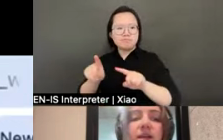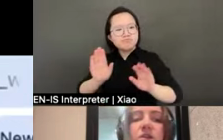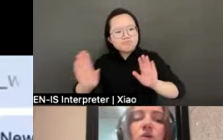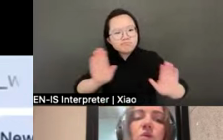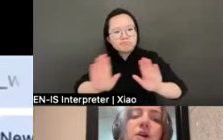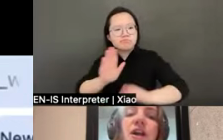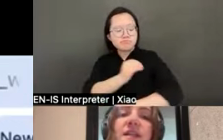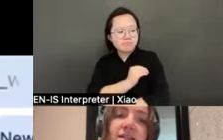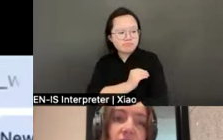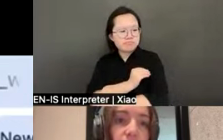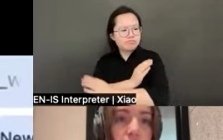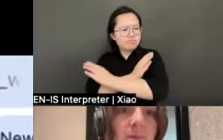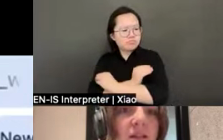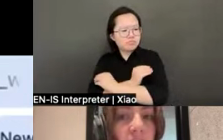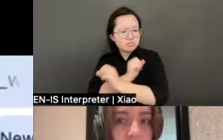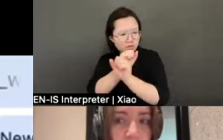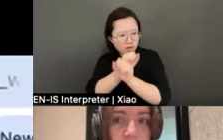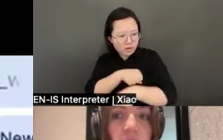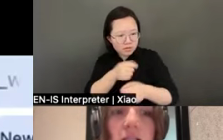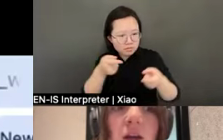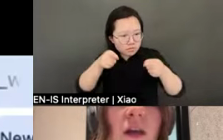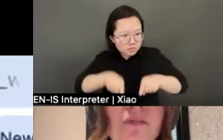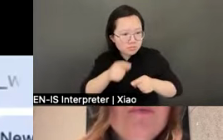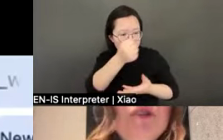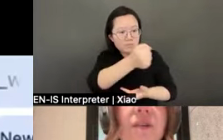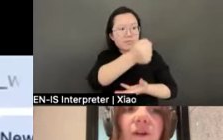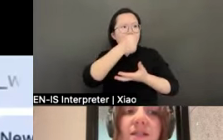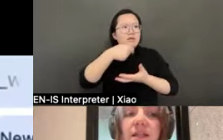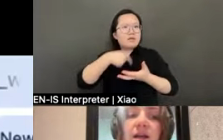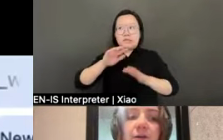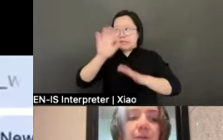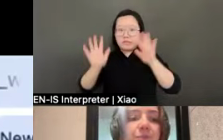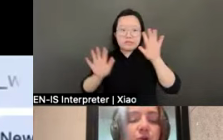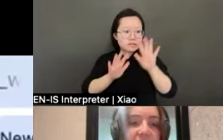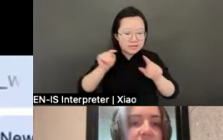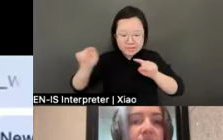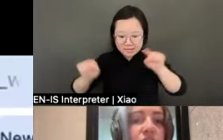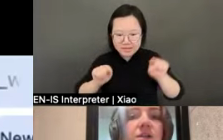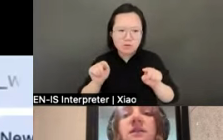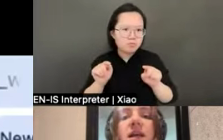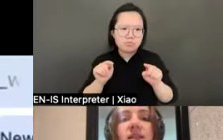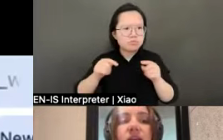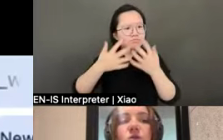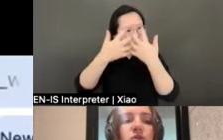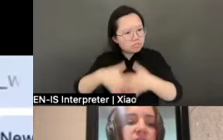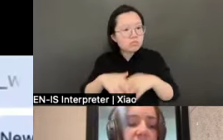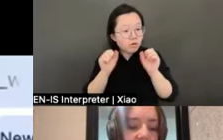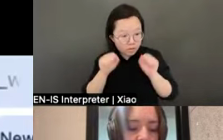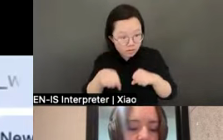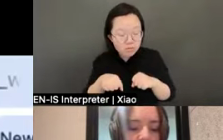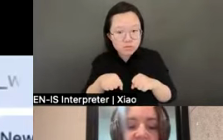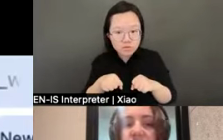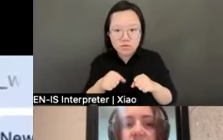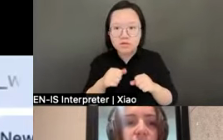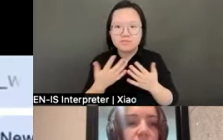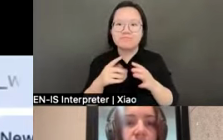as you might know, we're not asking for a specific experience from the different organizations. They also don't have